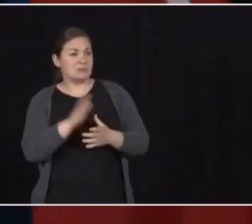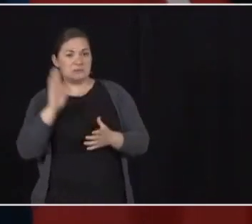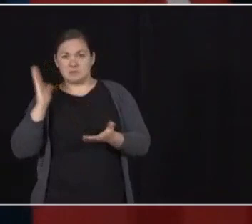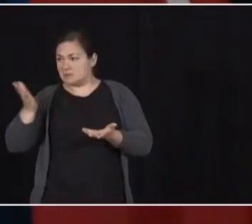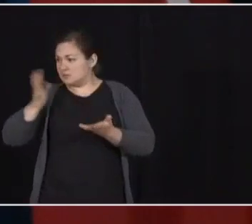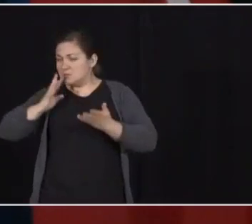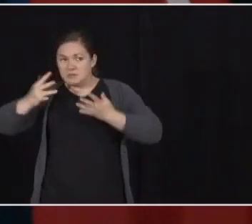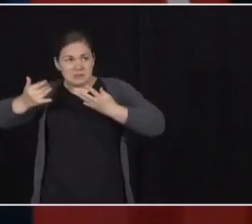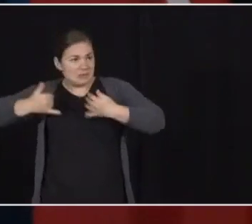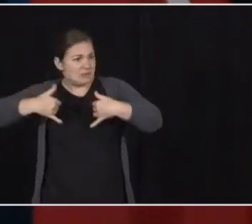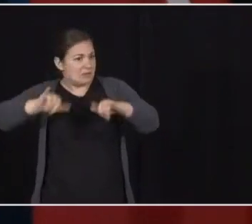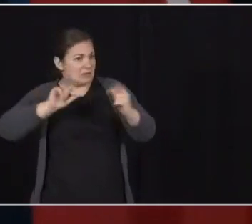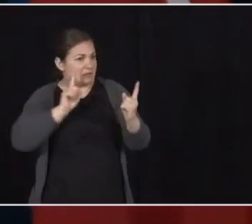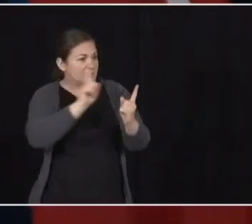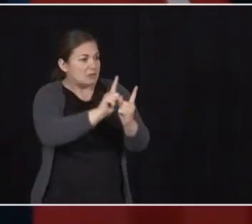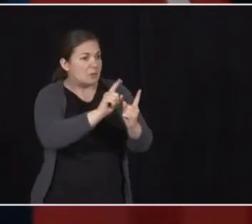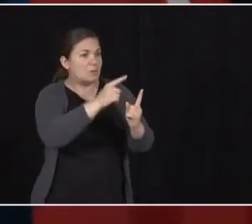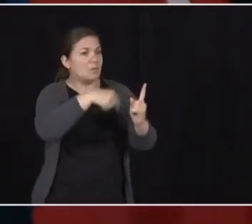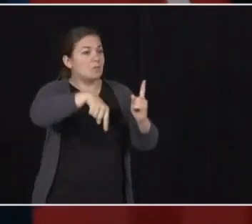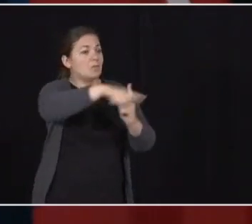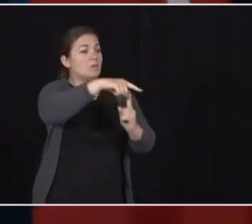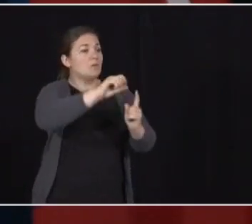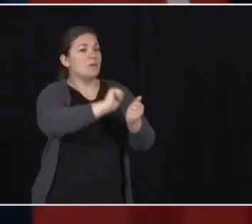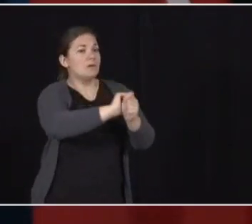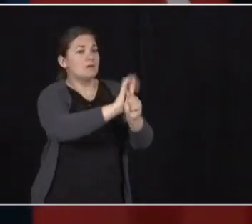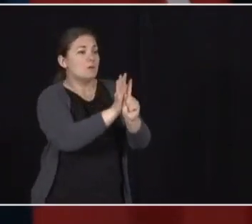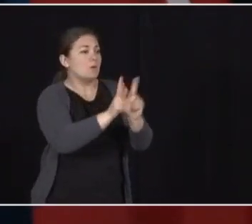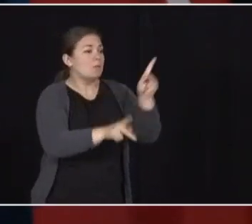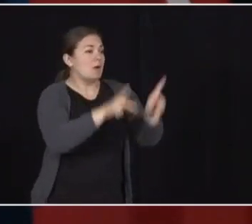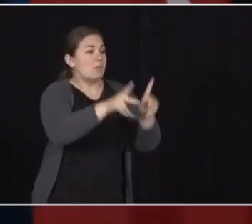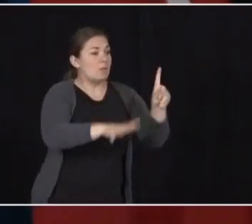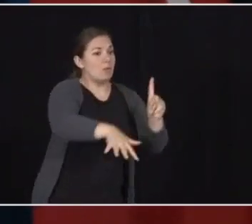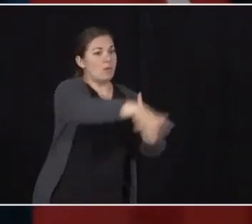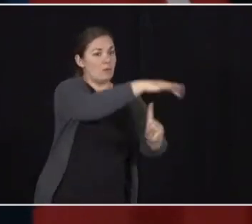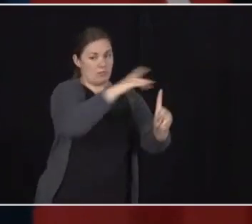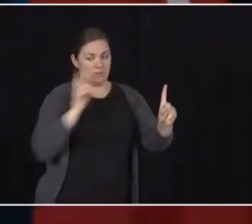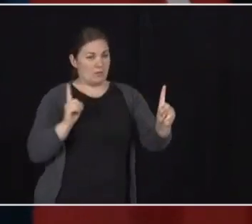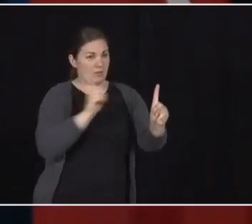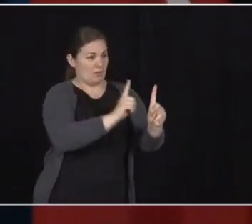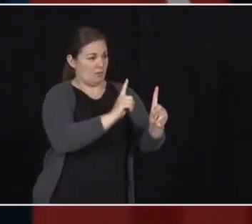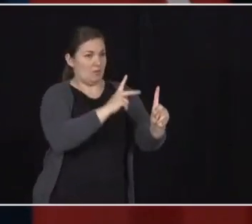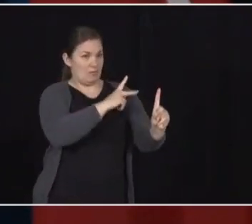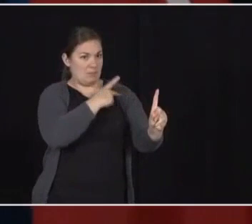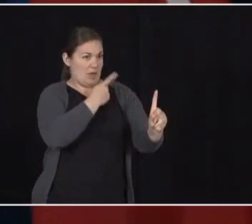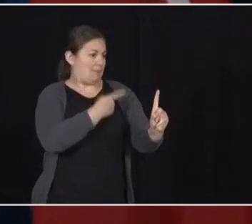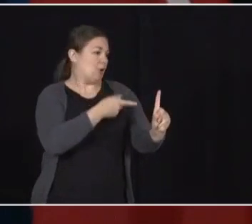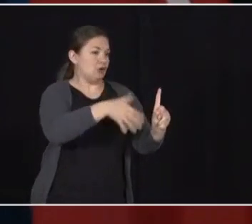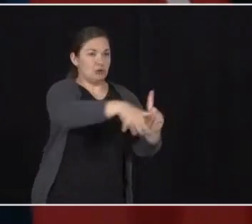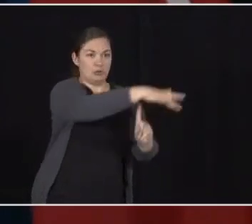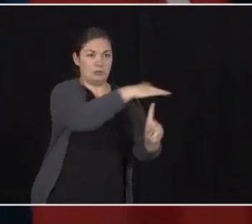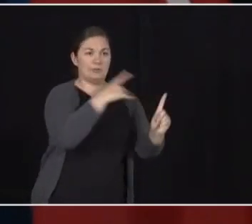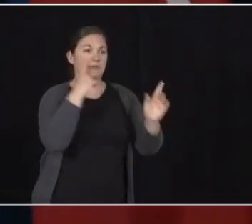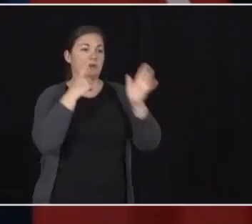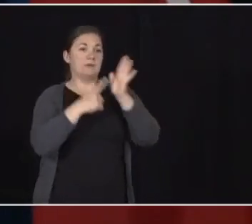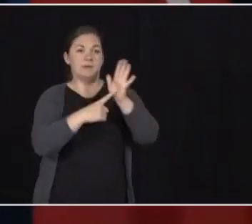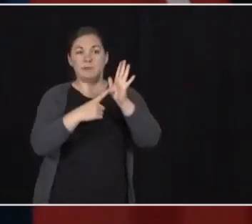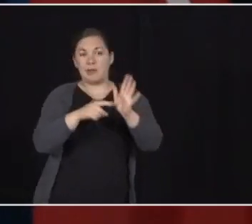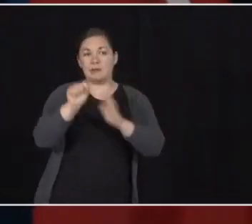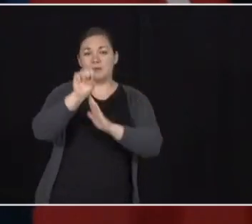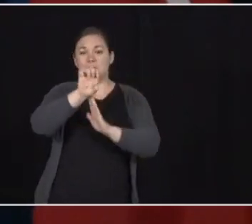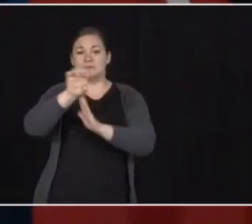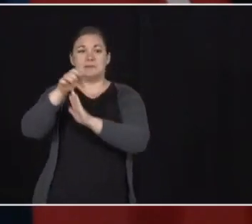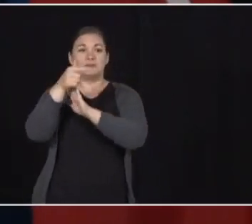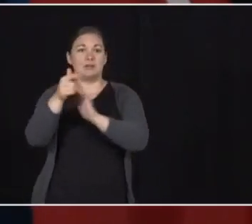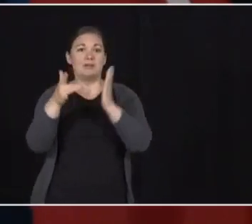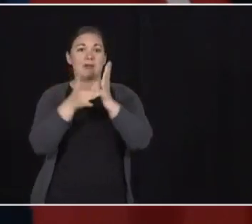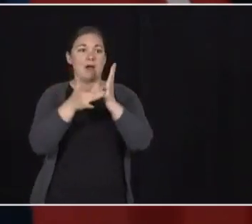COVID-positive patients, but they're not on the list for the pandemic pay. One ECG technician, for example, who sees 2 to 3 COVID